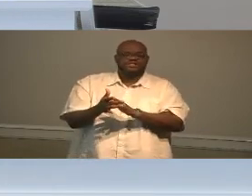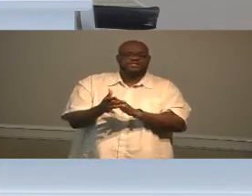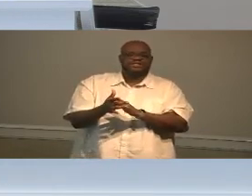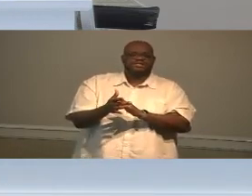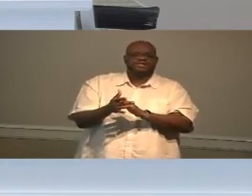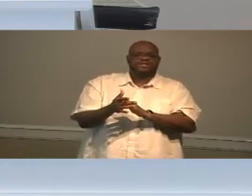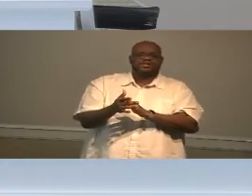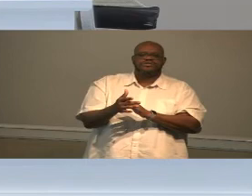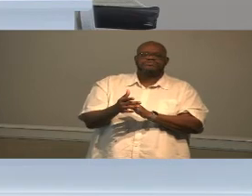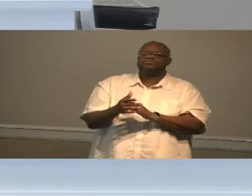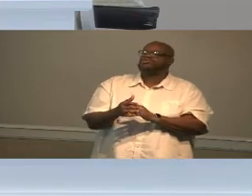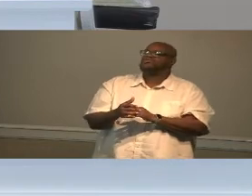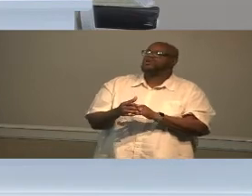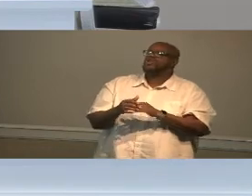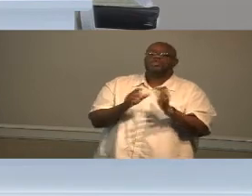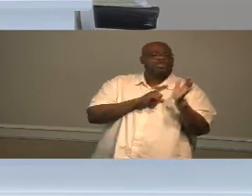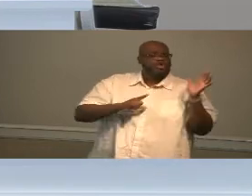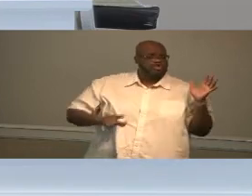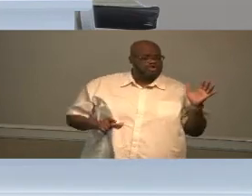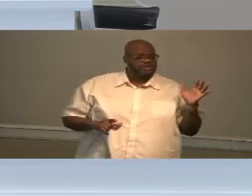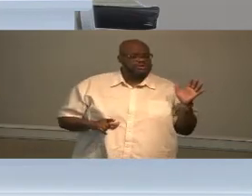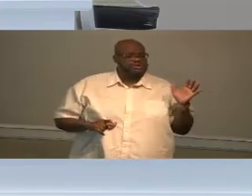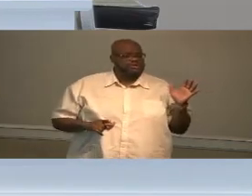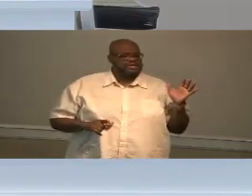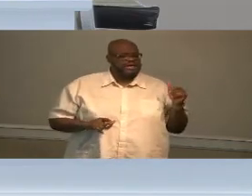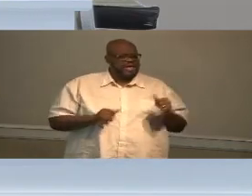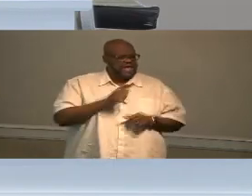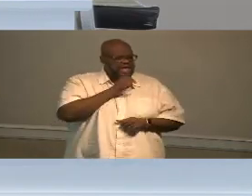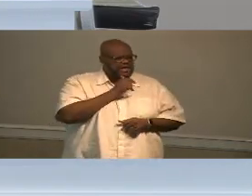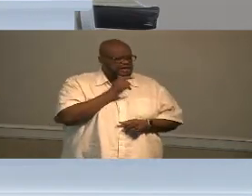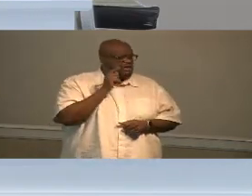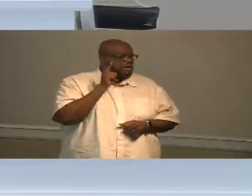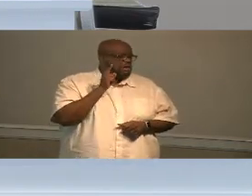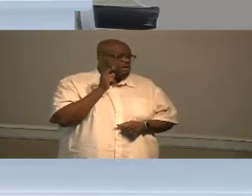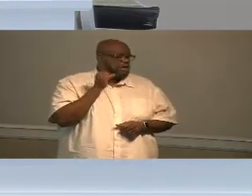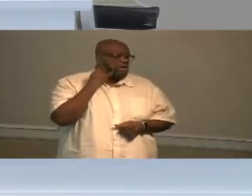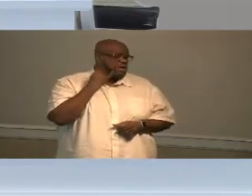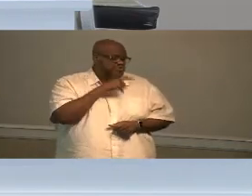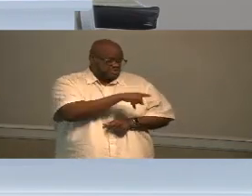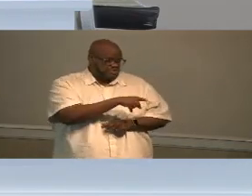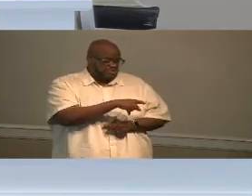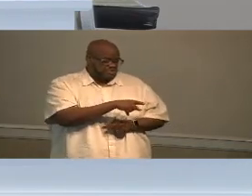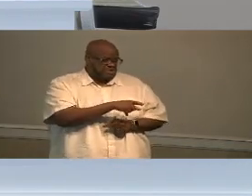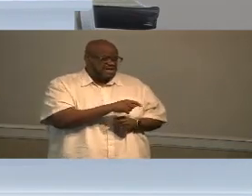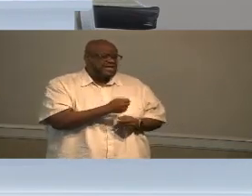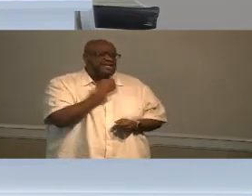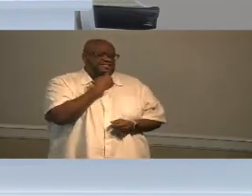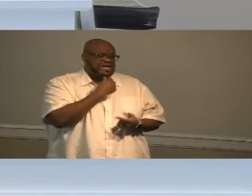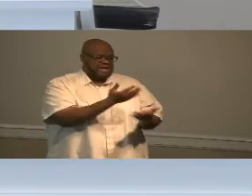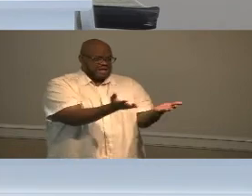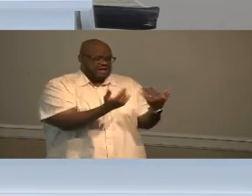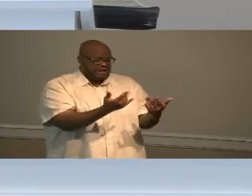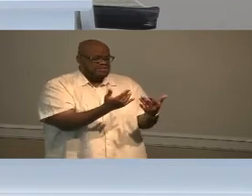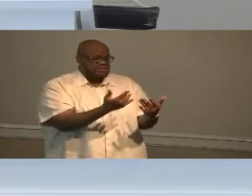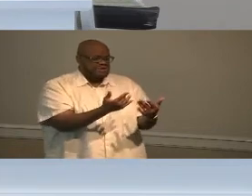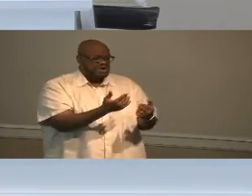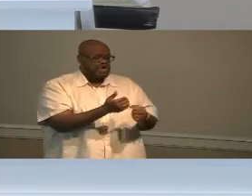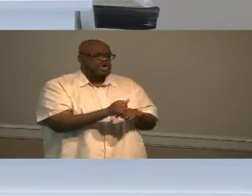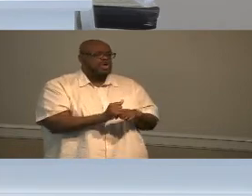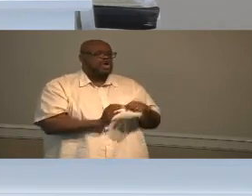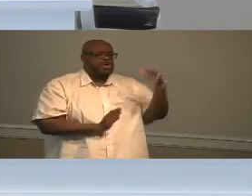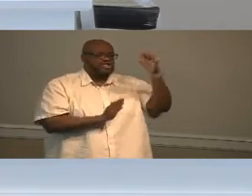says, Lord, if it be thou, bid me come unto thee on the